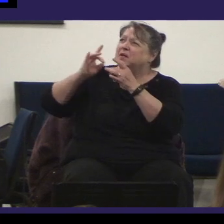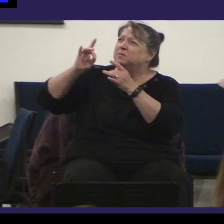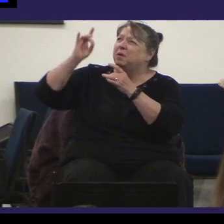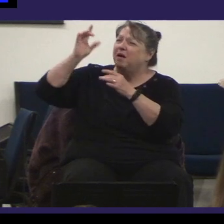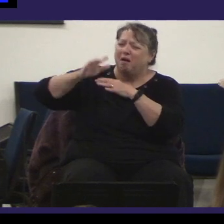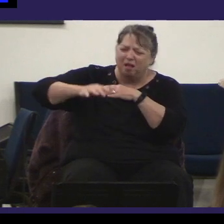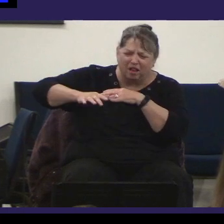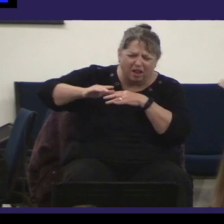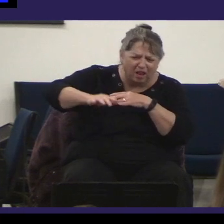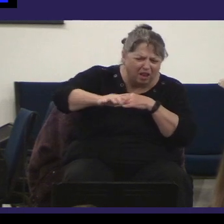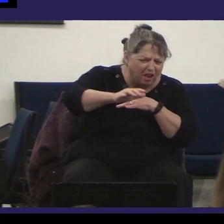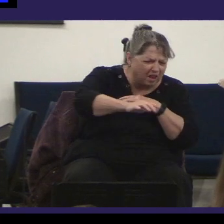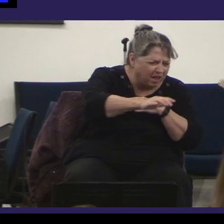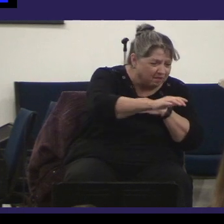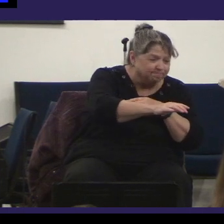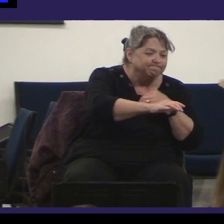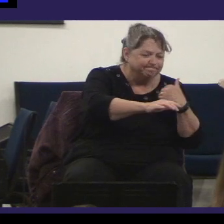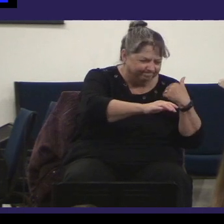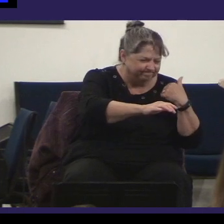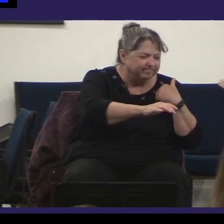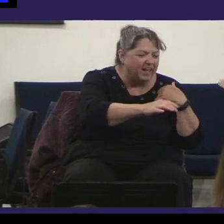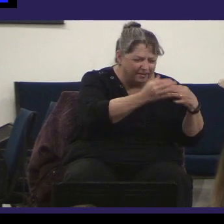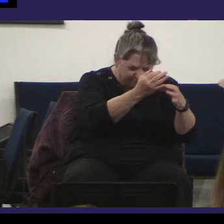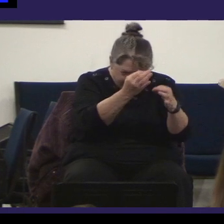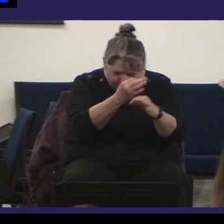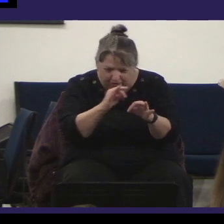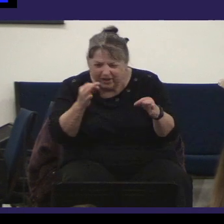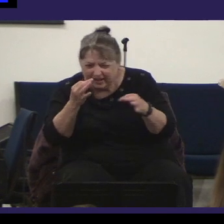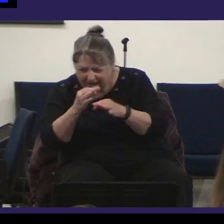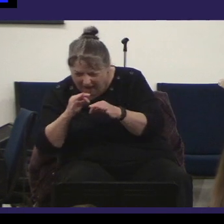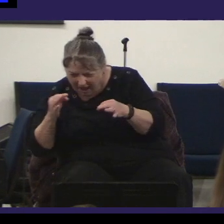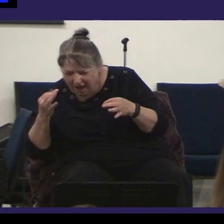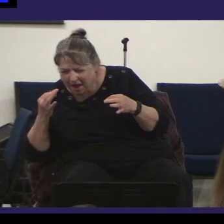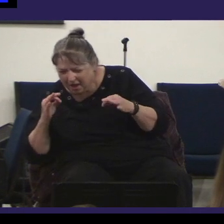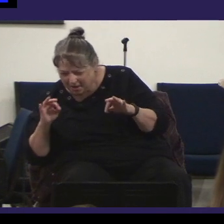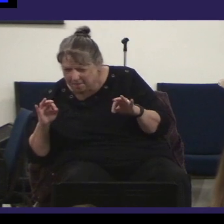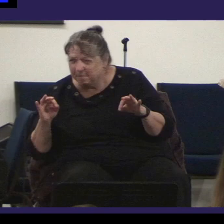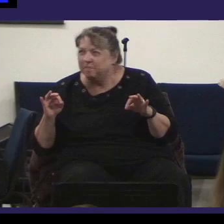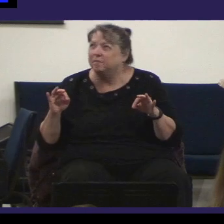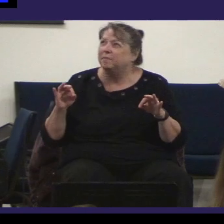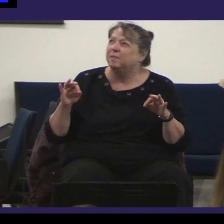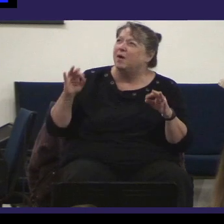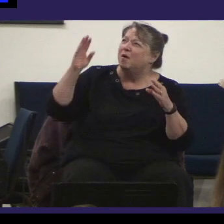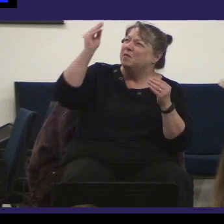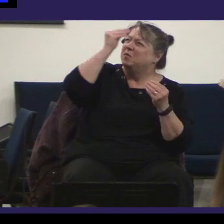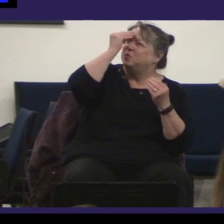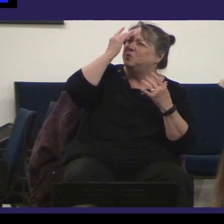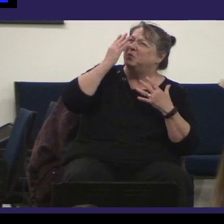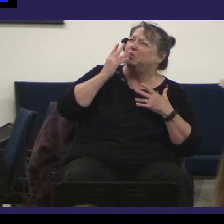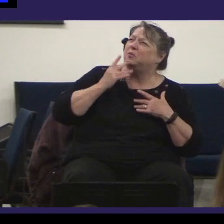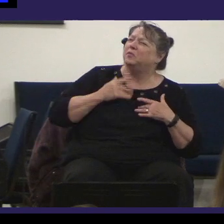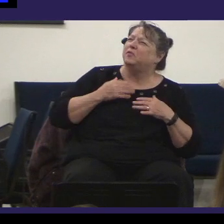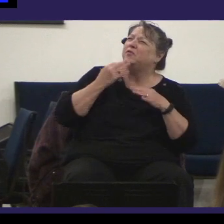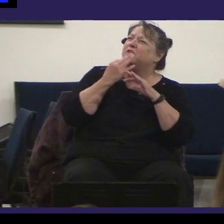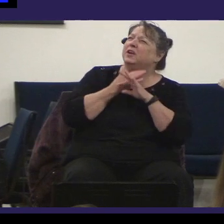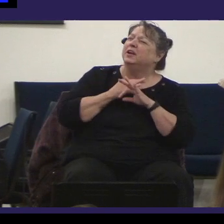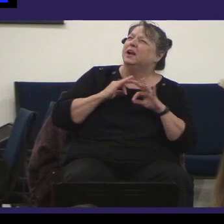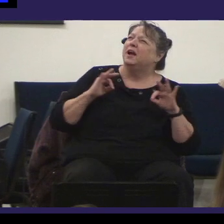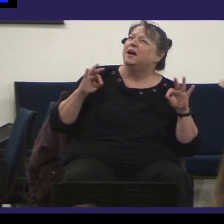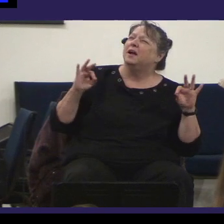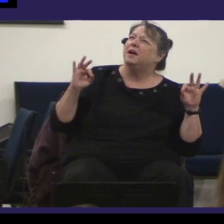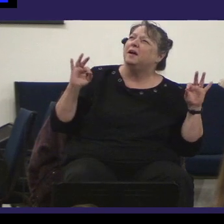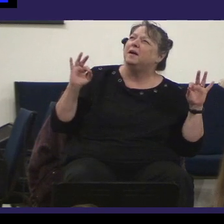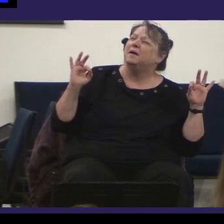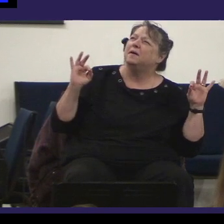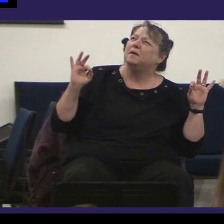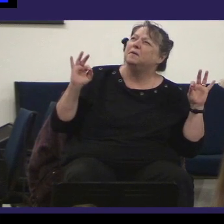is freedom. Oh, there is freedom. There is